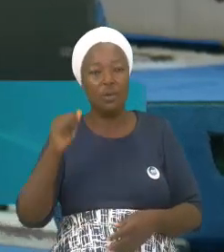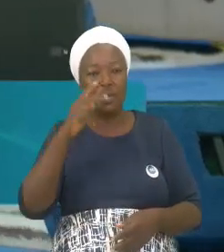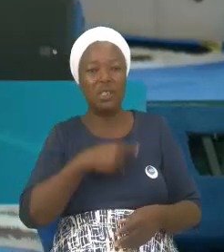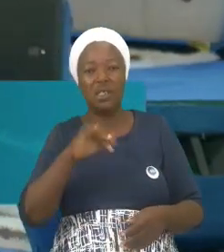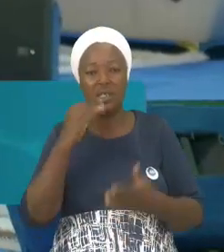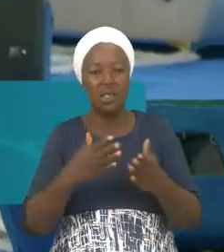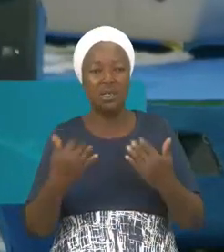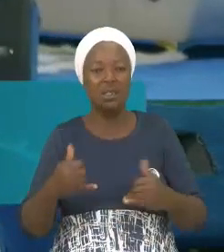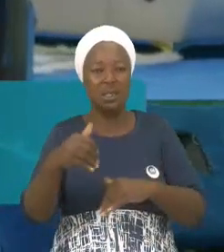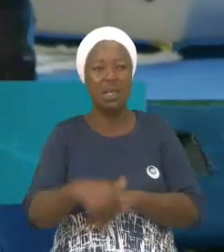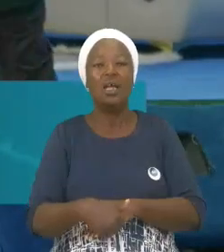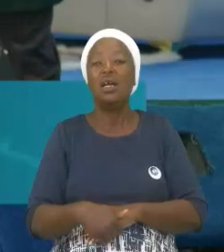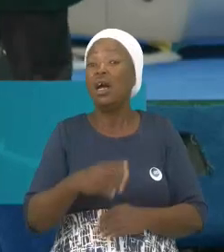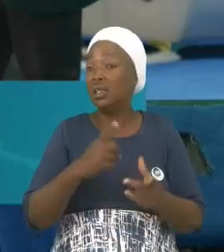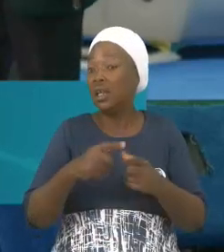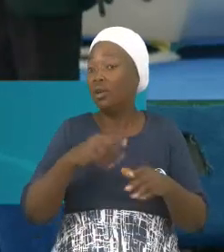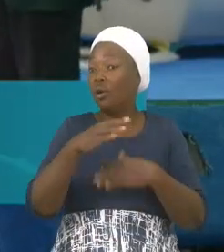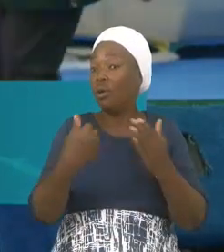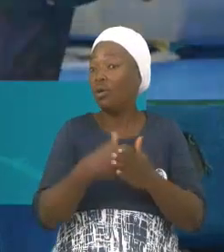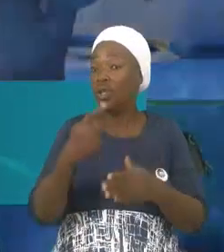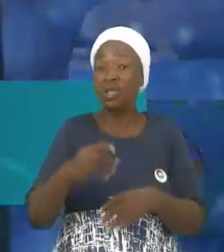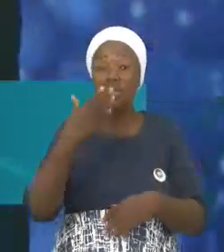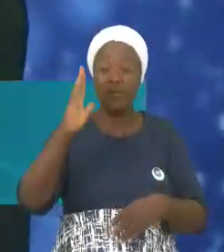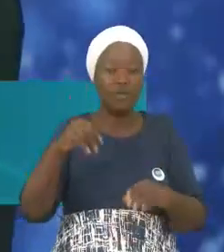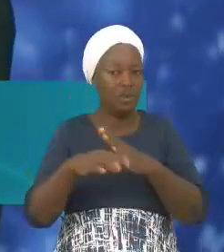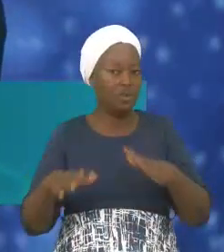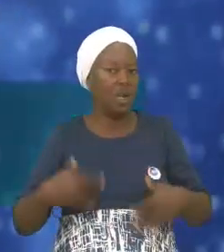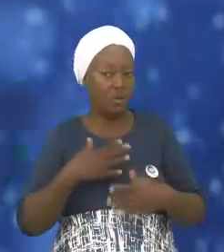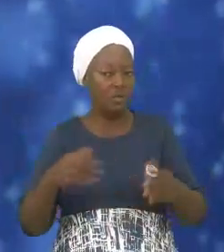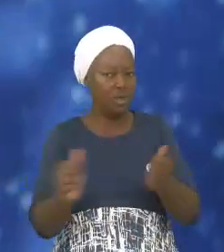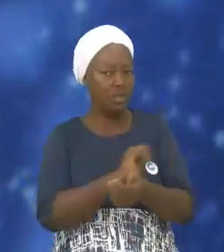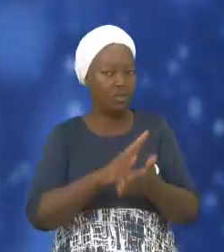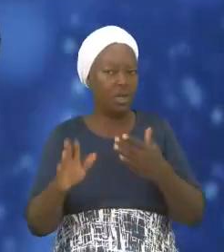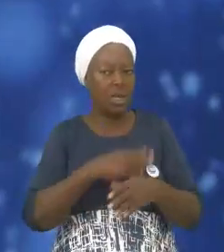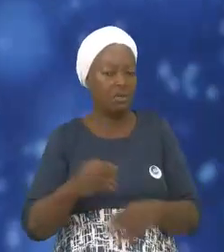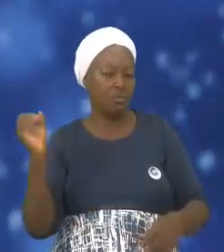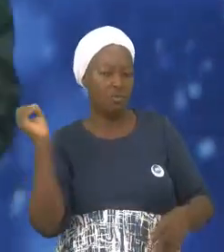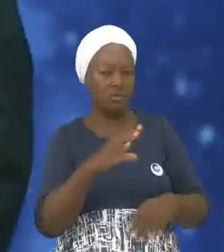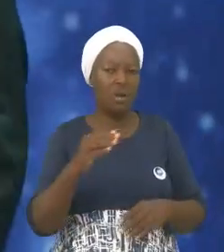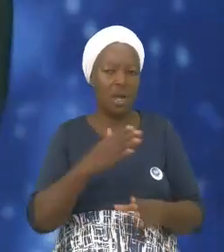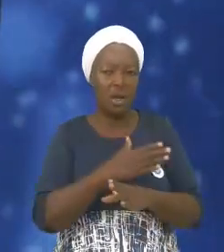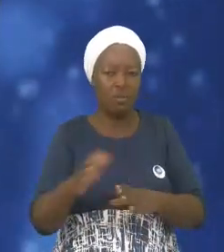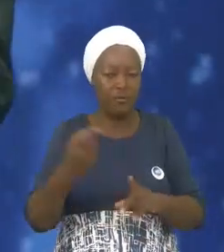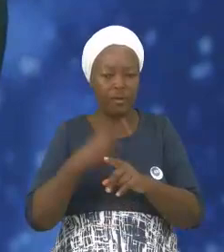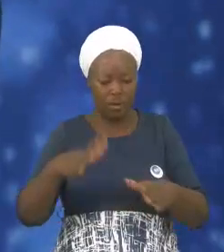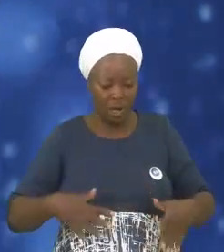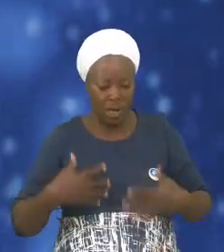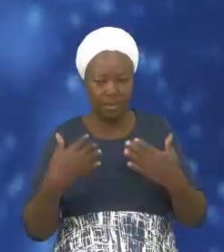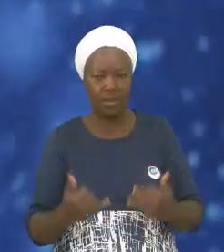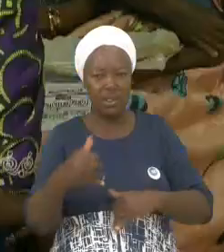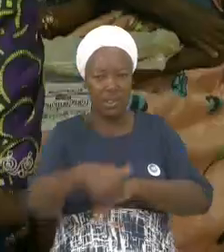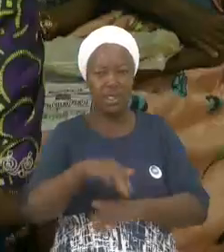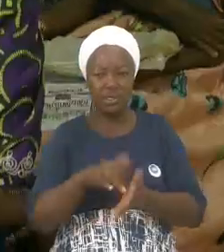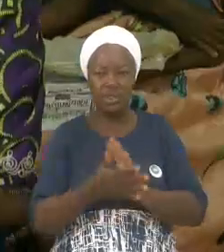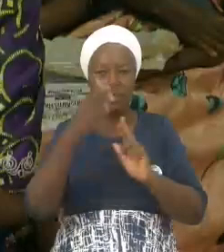will destroy, every evil in your life it will cast down and throw away from your life in